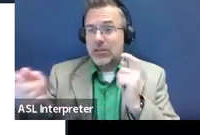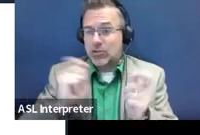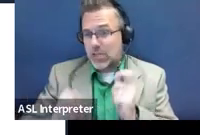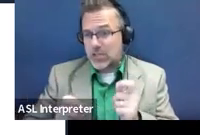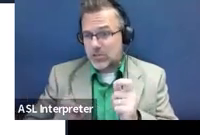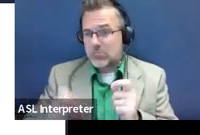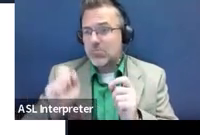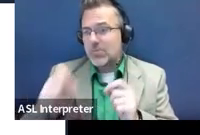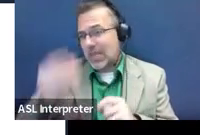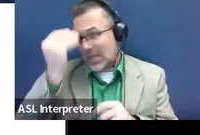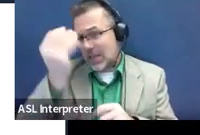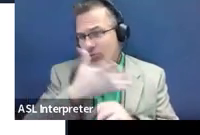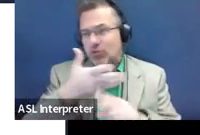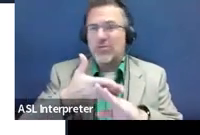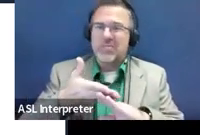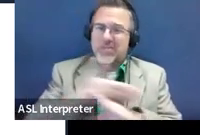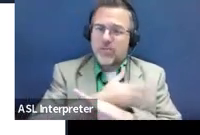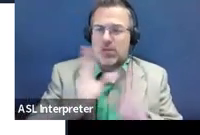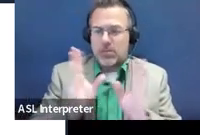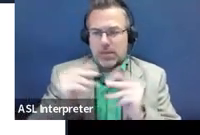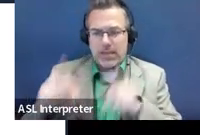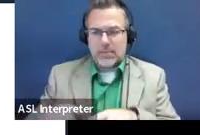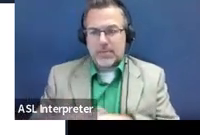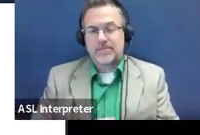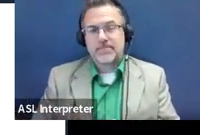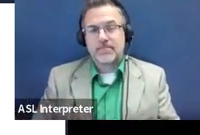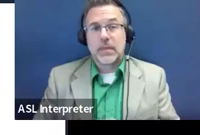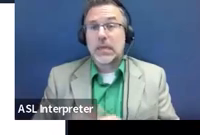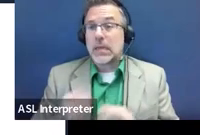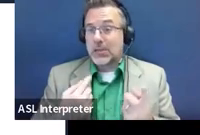Okay. Any other questions so far?